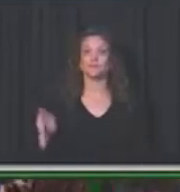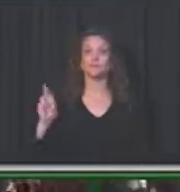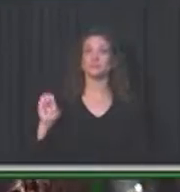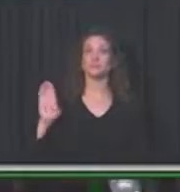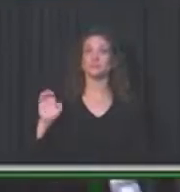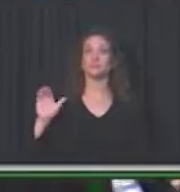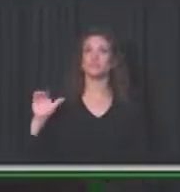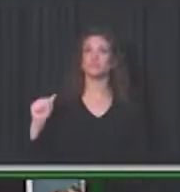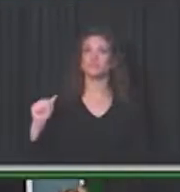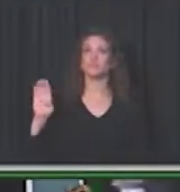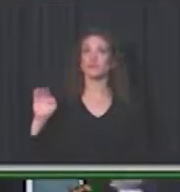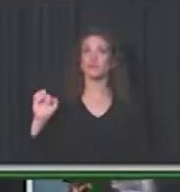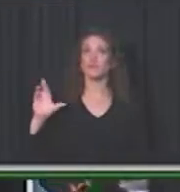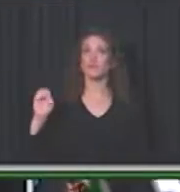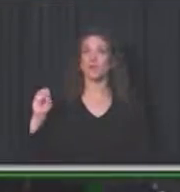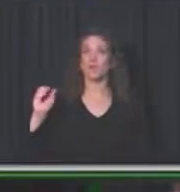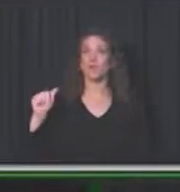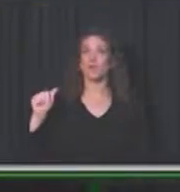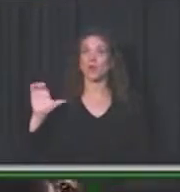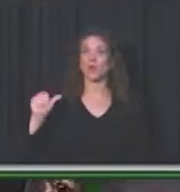Rebecca Baroica.